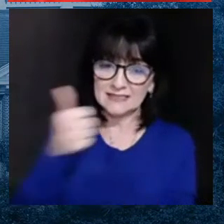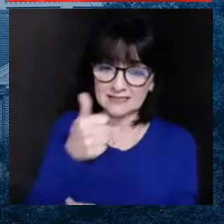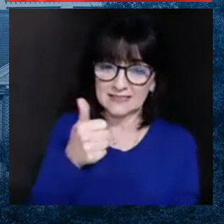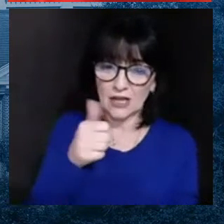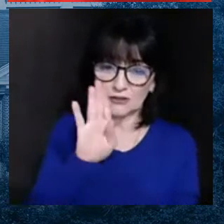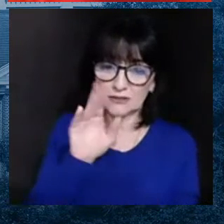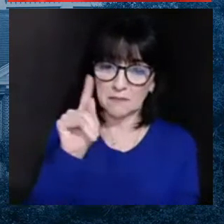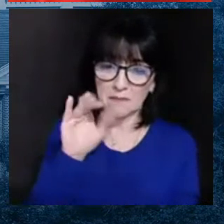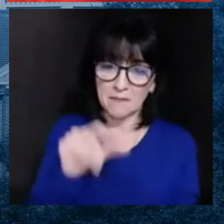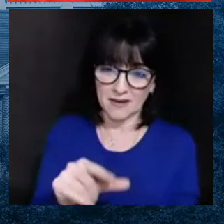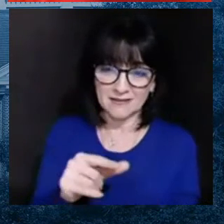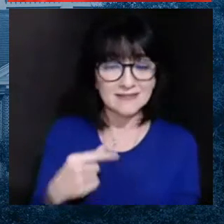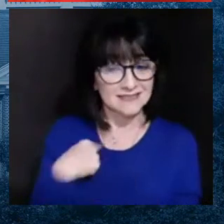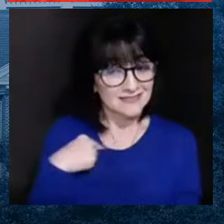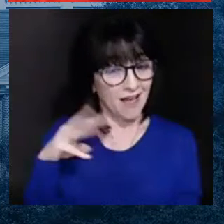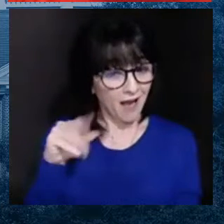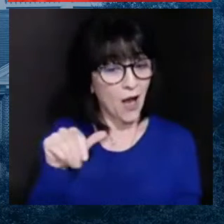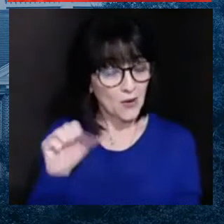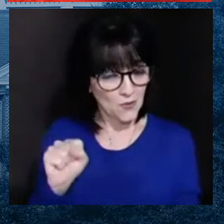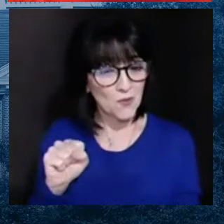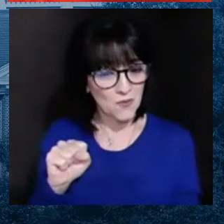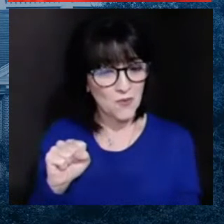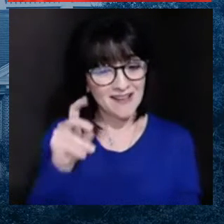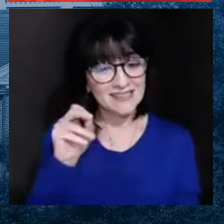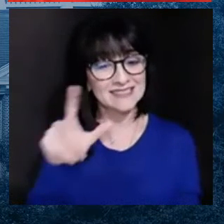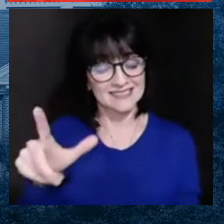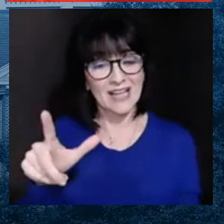Delaware School Psychologist of the Year in 2010.